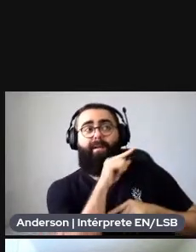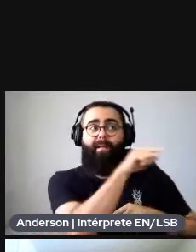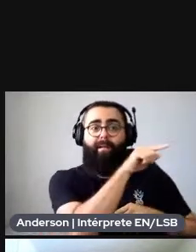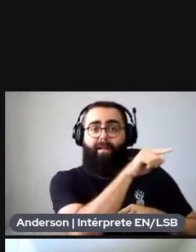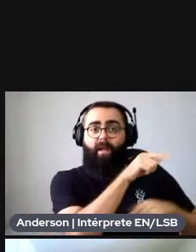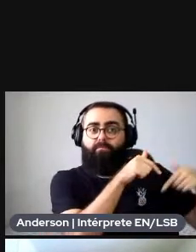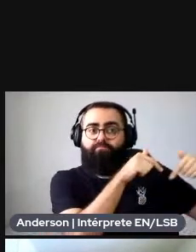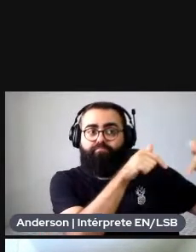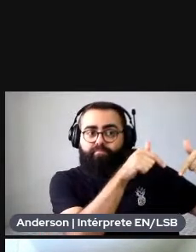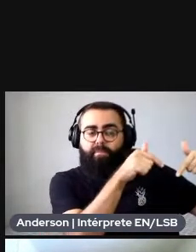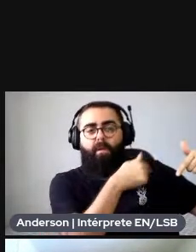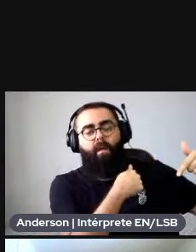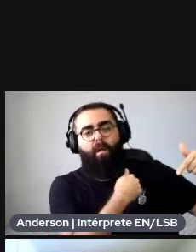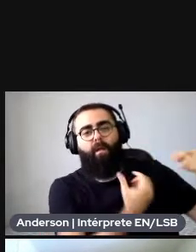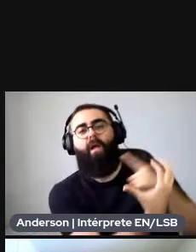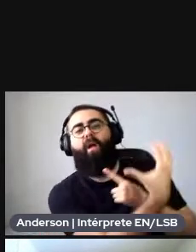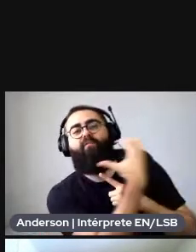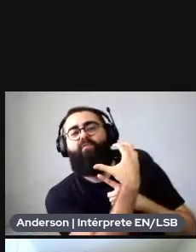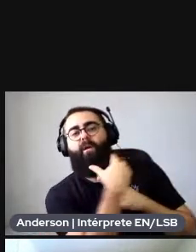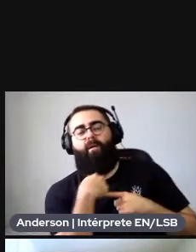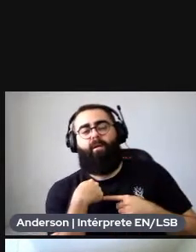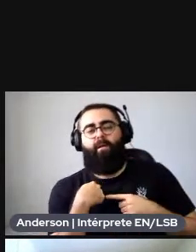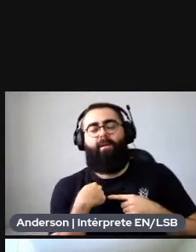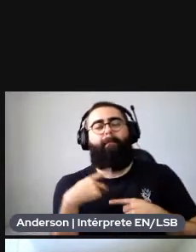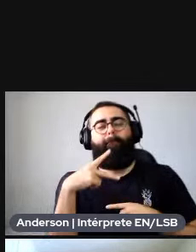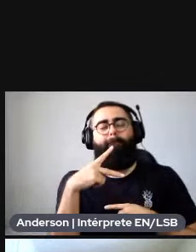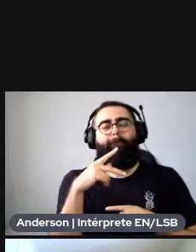favor is being required.